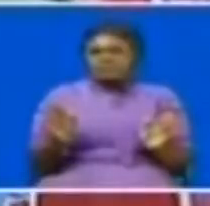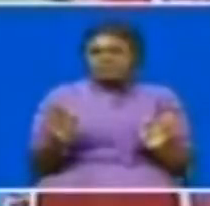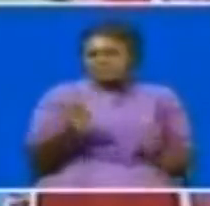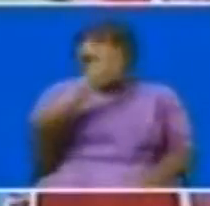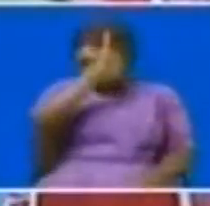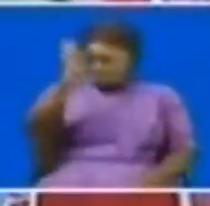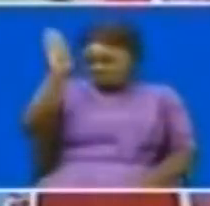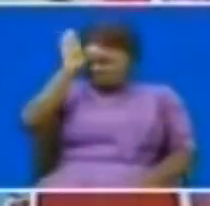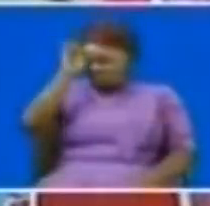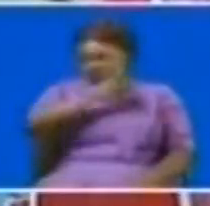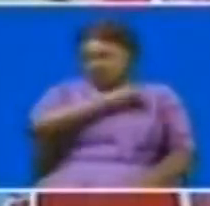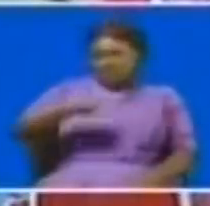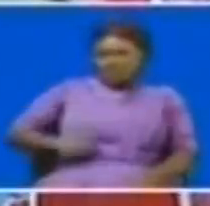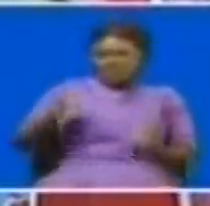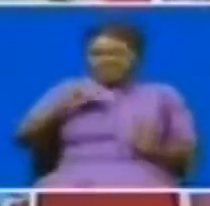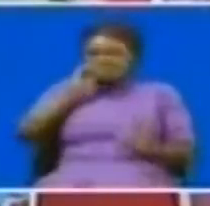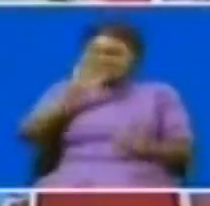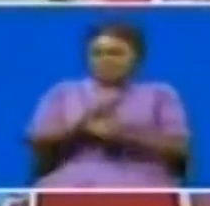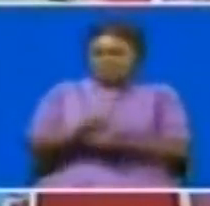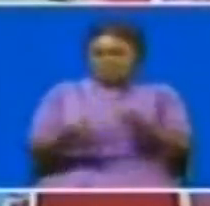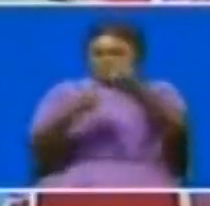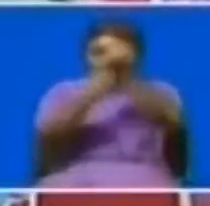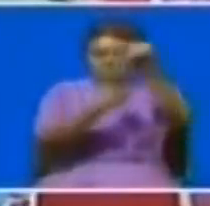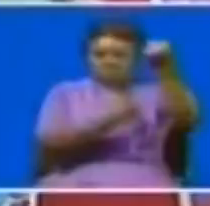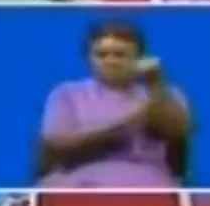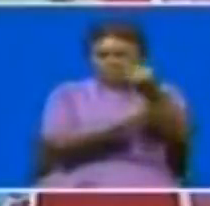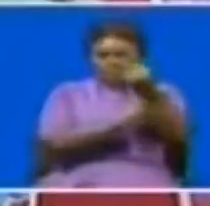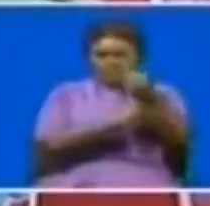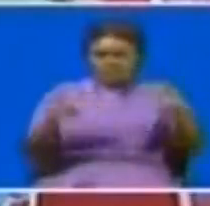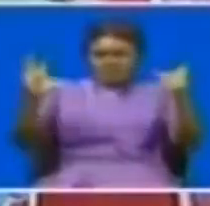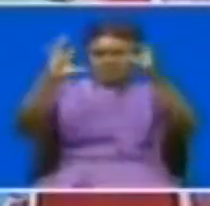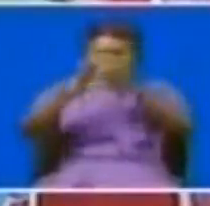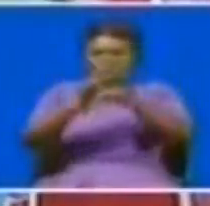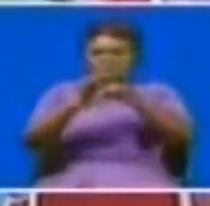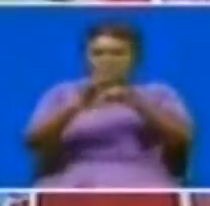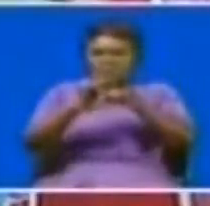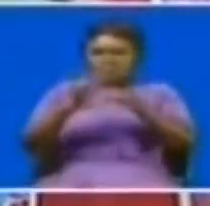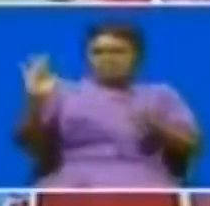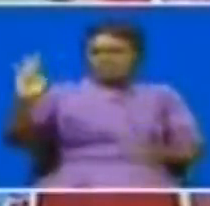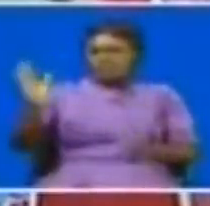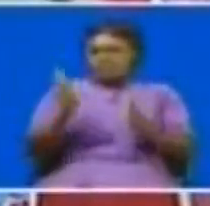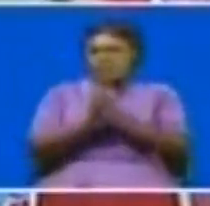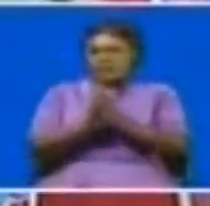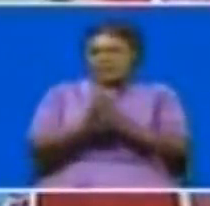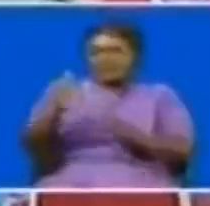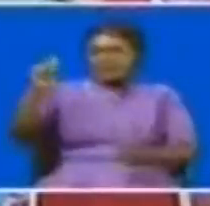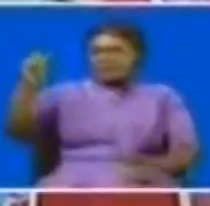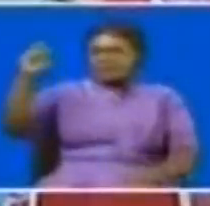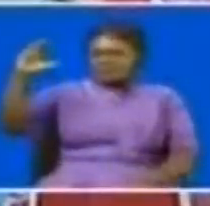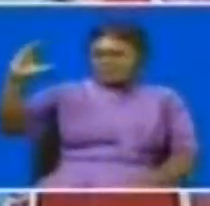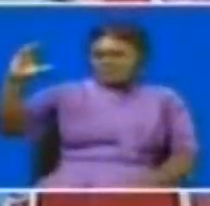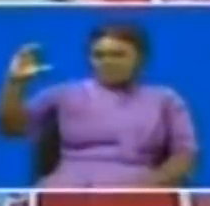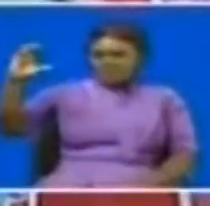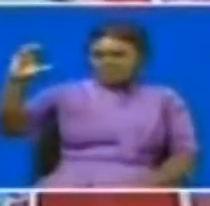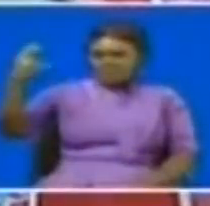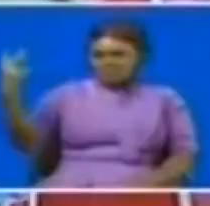Bungoma Senator Moses Wetang'ula has assured his supporters that the merger of his party, Ford Kenya, and Musalia Mudavadi's